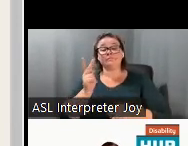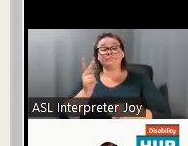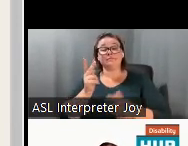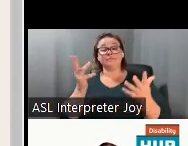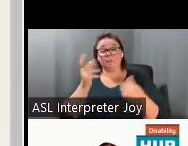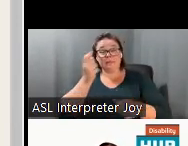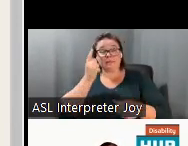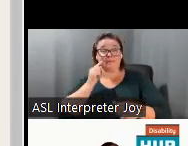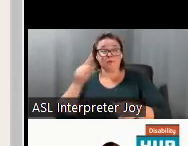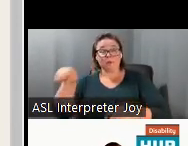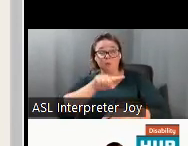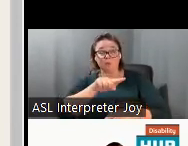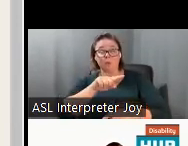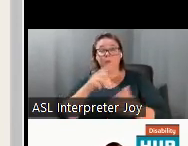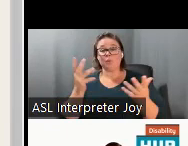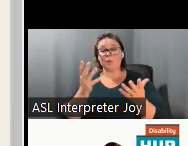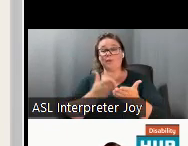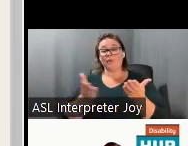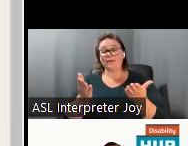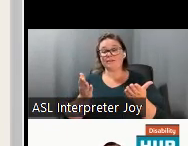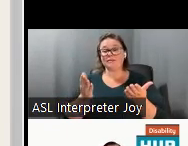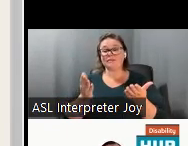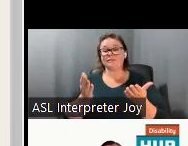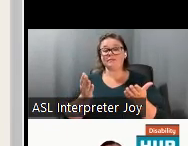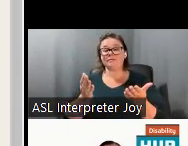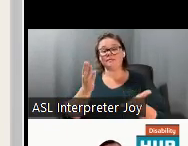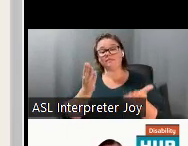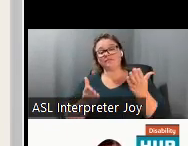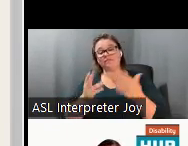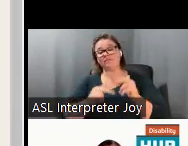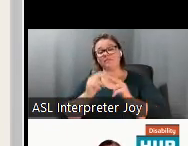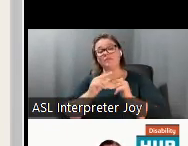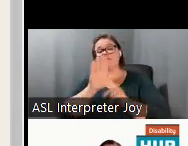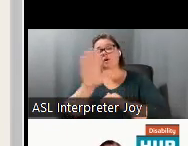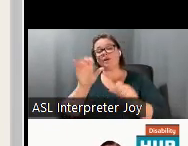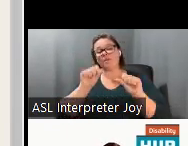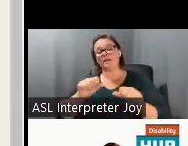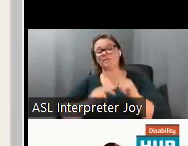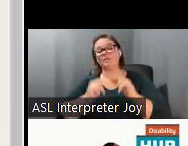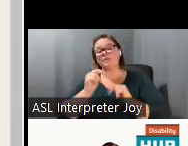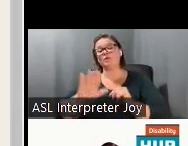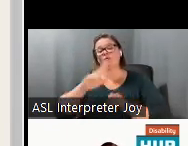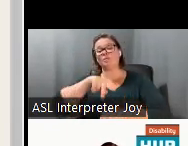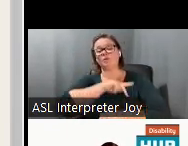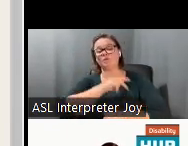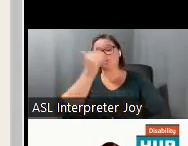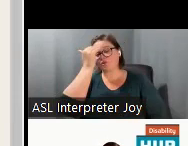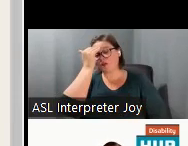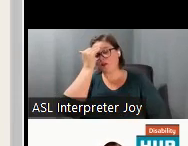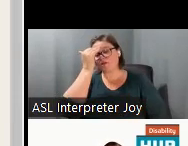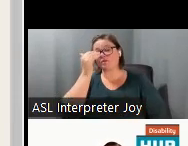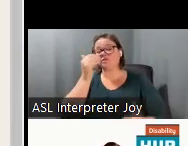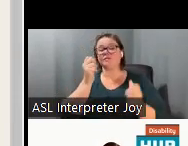for you, what things you might build your capacity, build your personal knowledge. In so